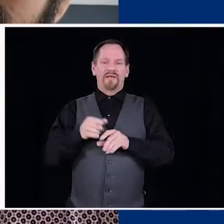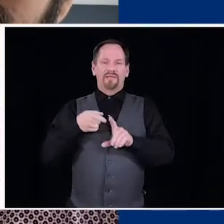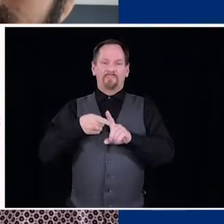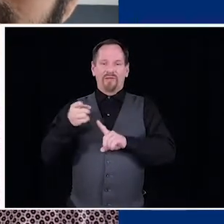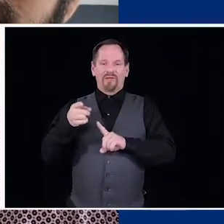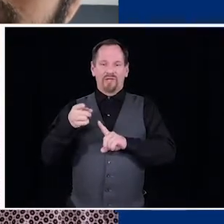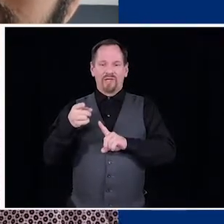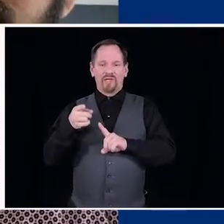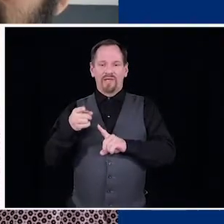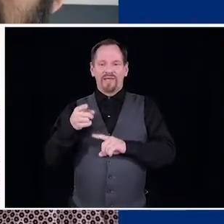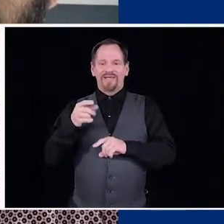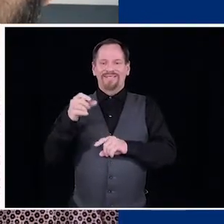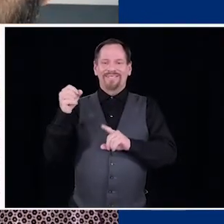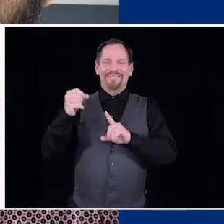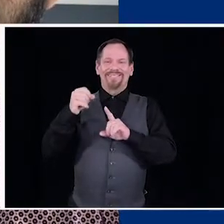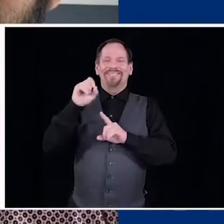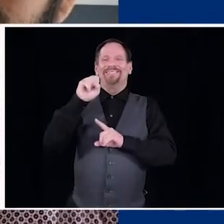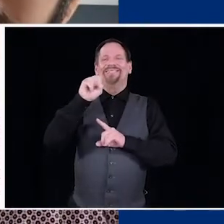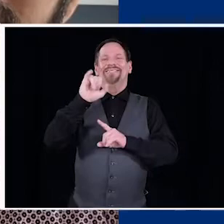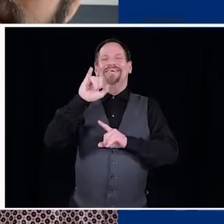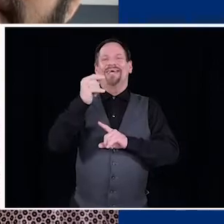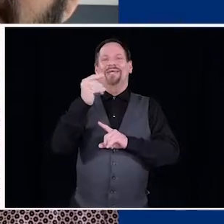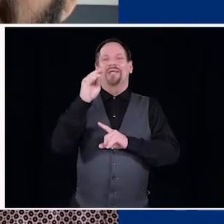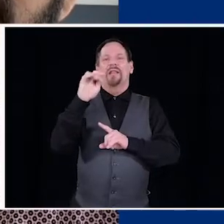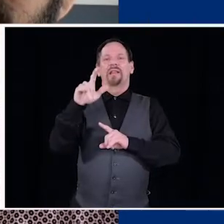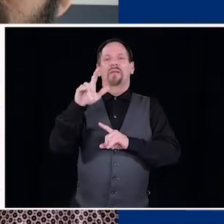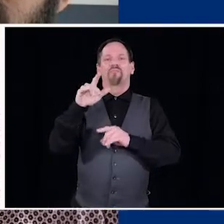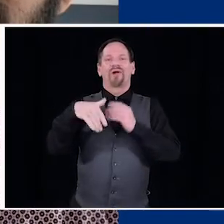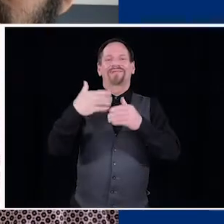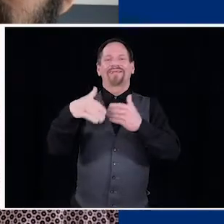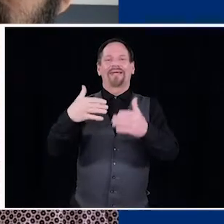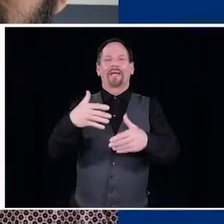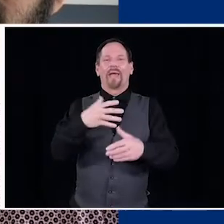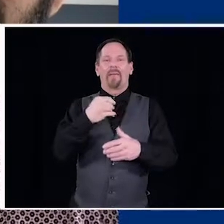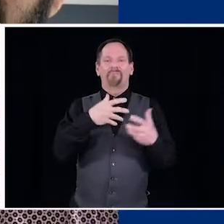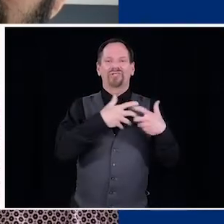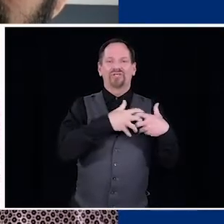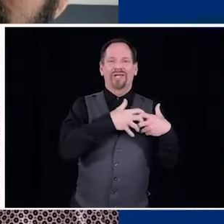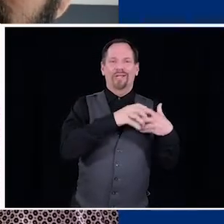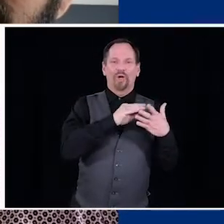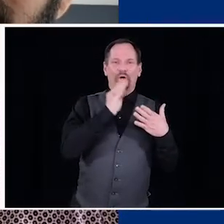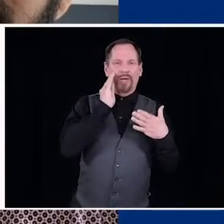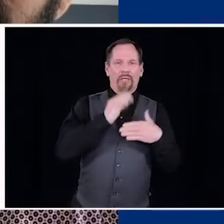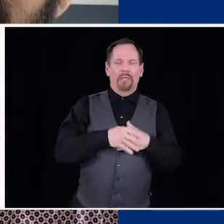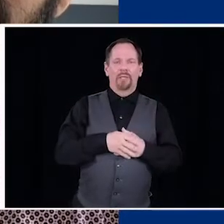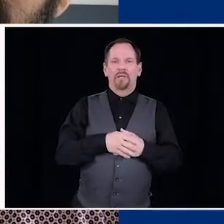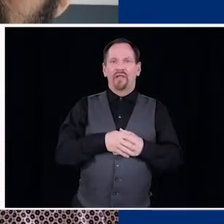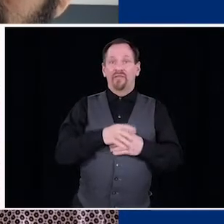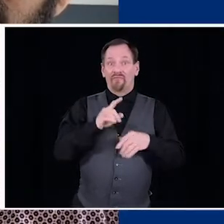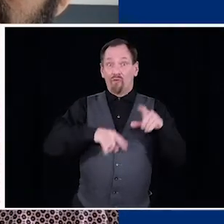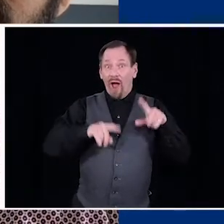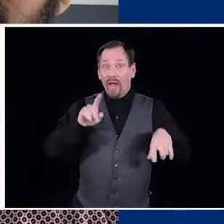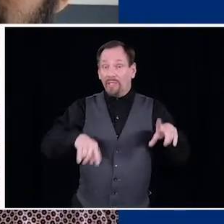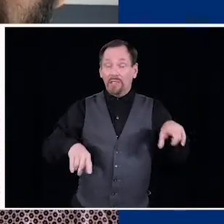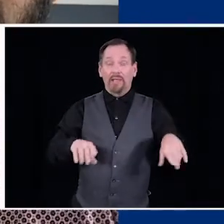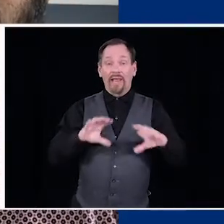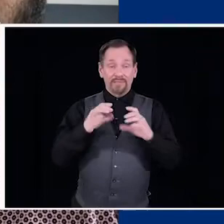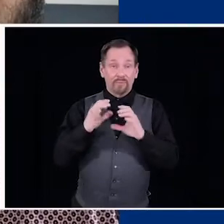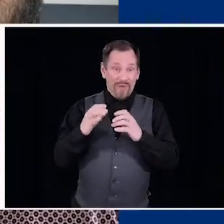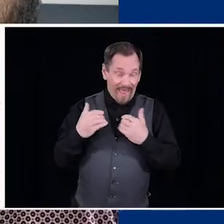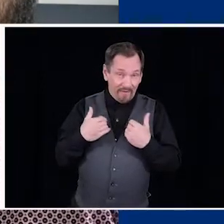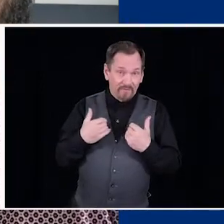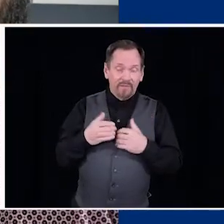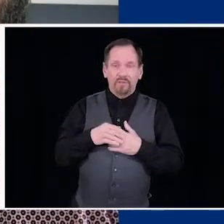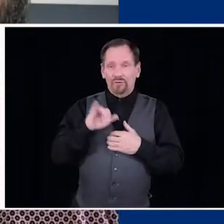growth, especially in the areas of signal processing and machine learning. I think the variety and the diversity